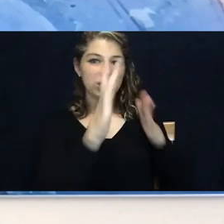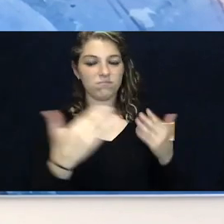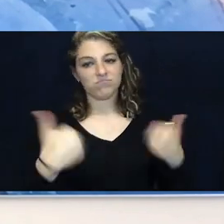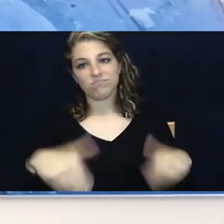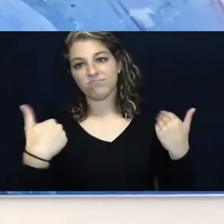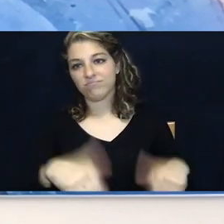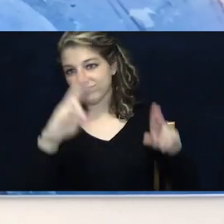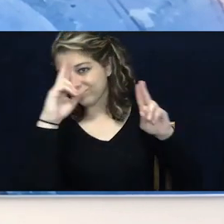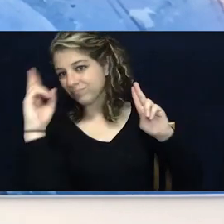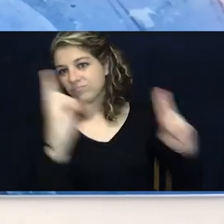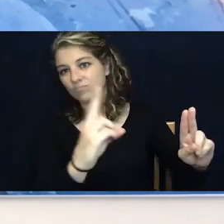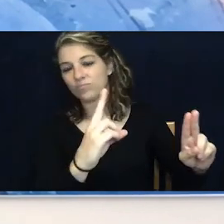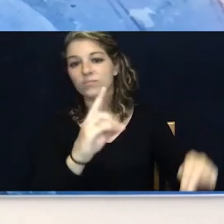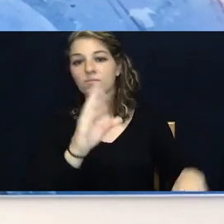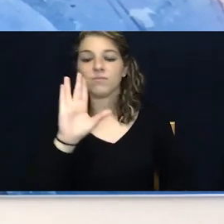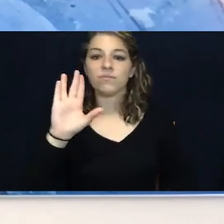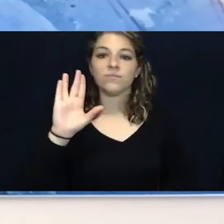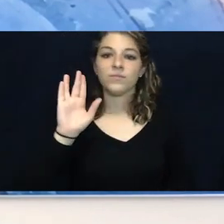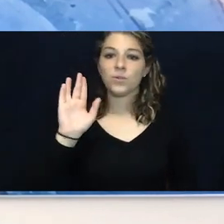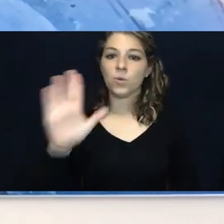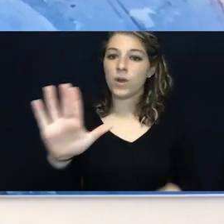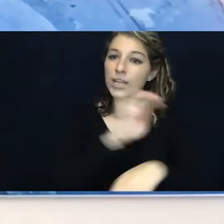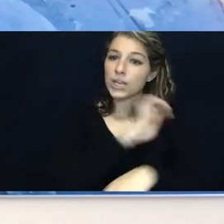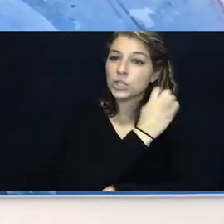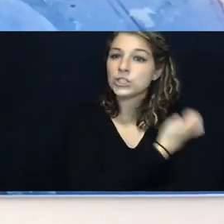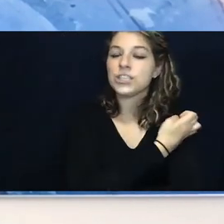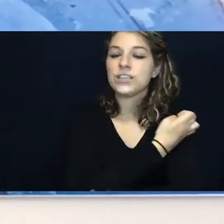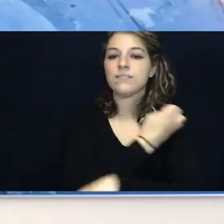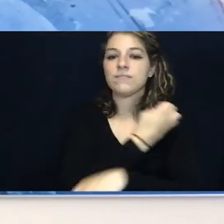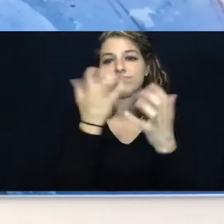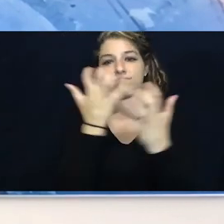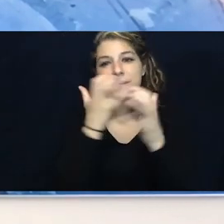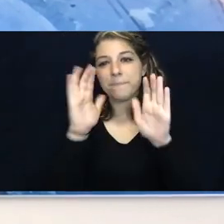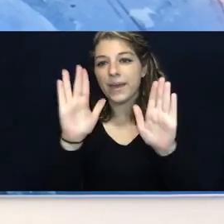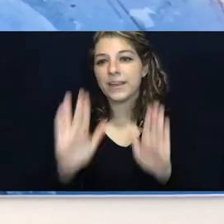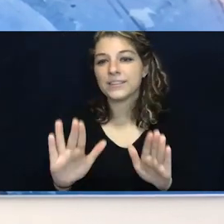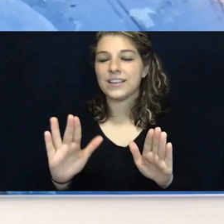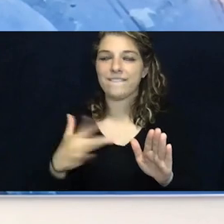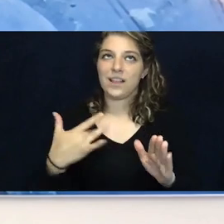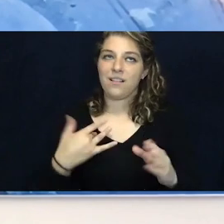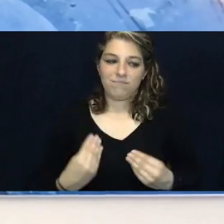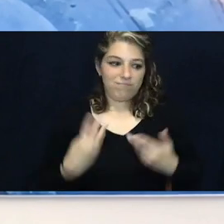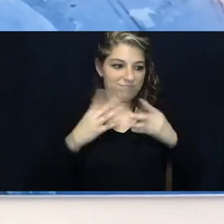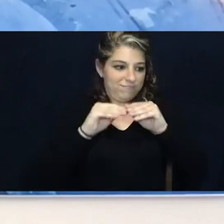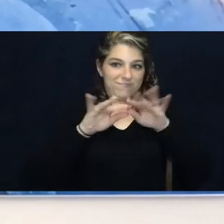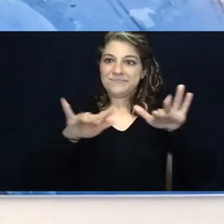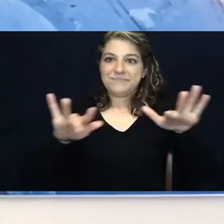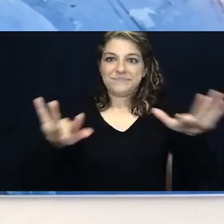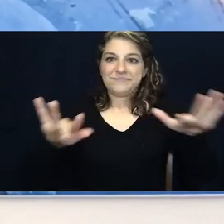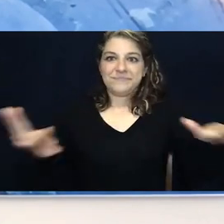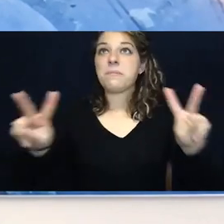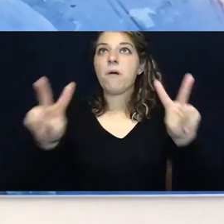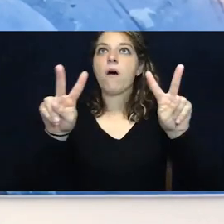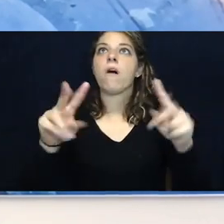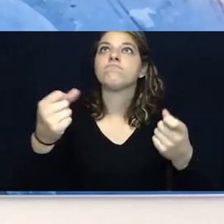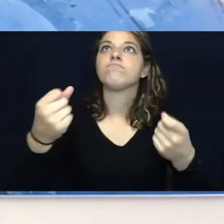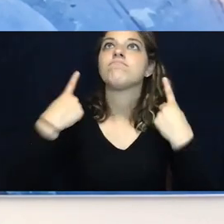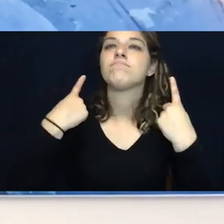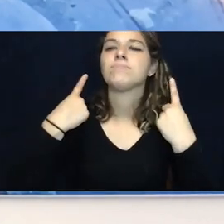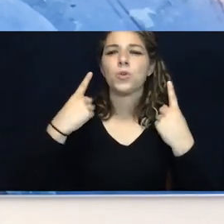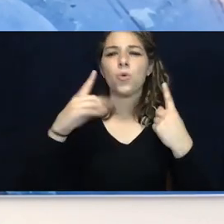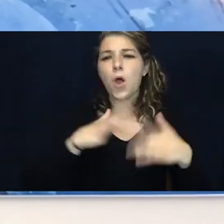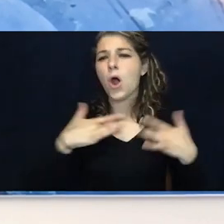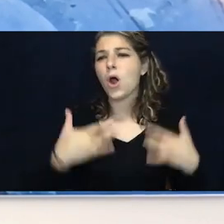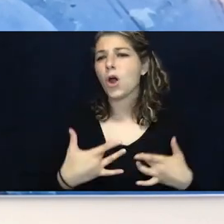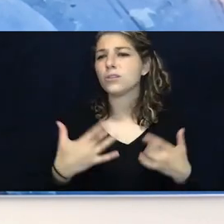of the highest order. Your enthusiasm, energy is just incredible, infectious. You open eyes everywhere. You have